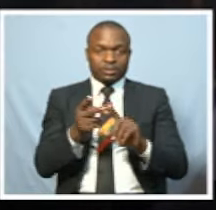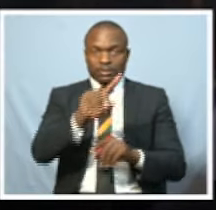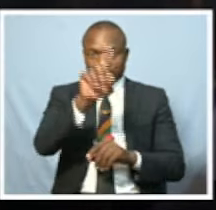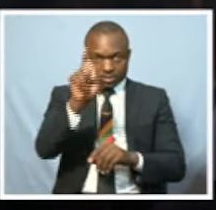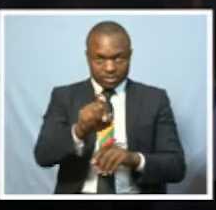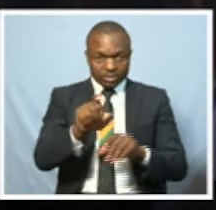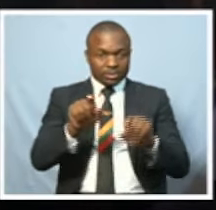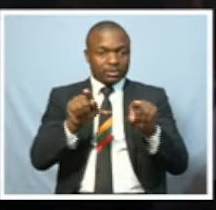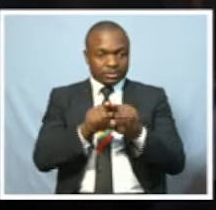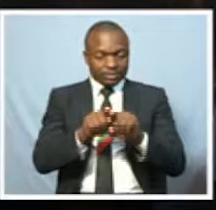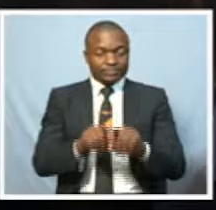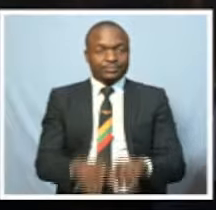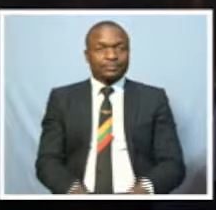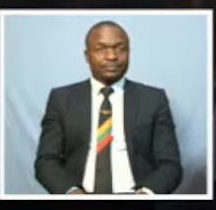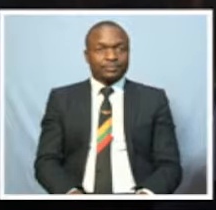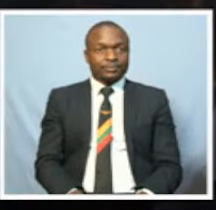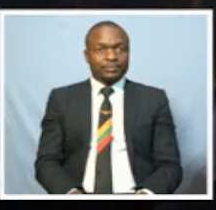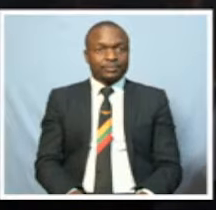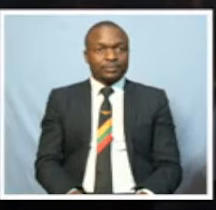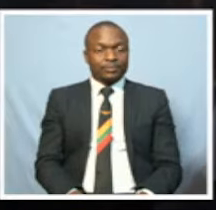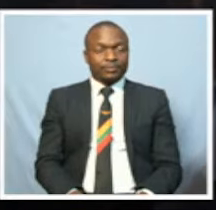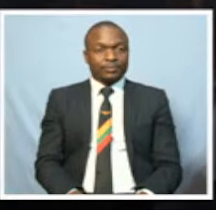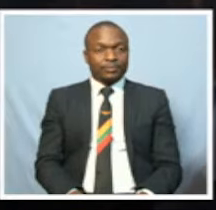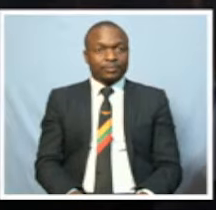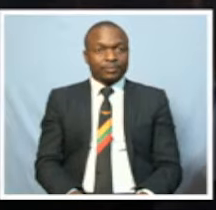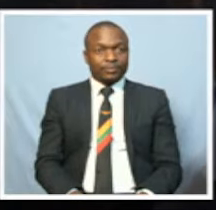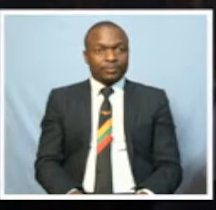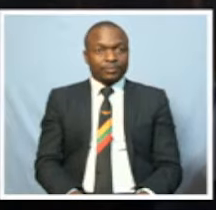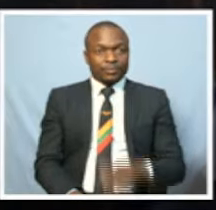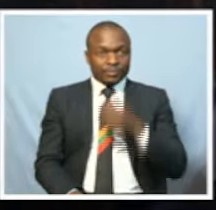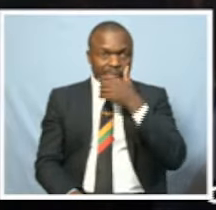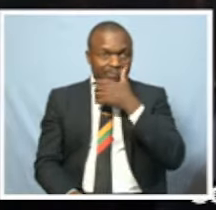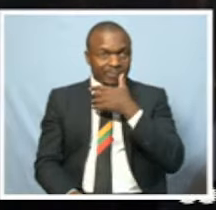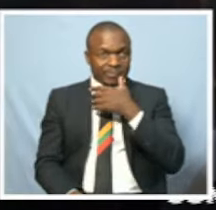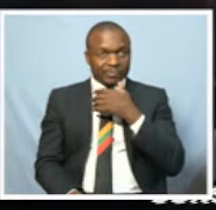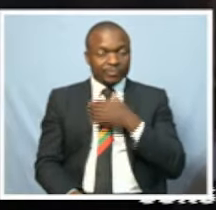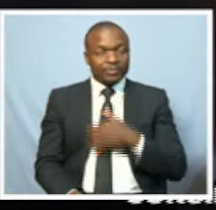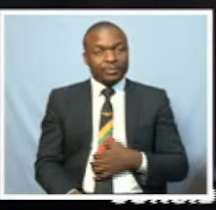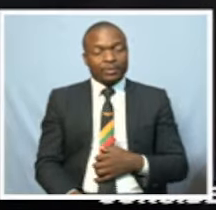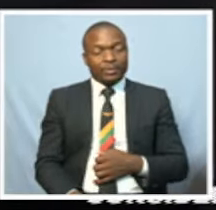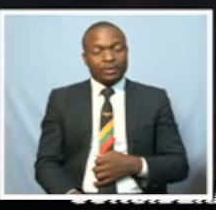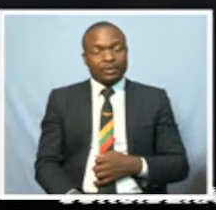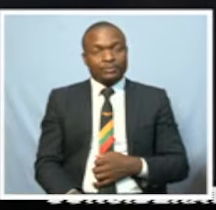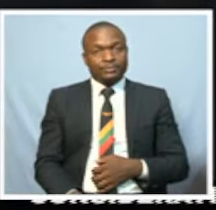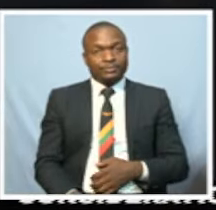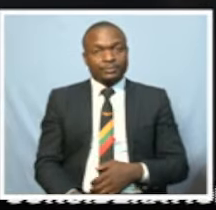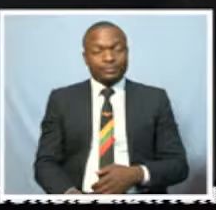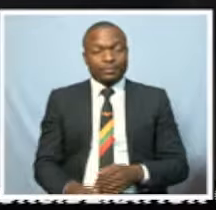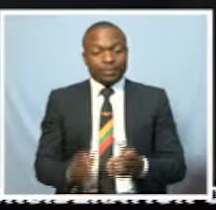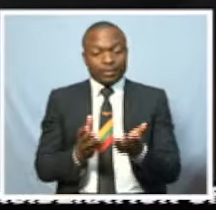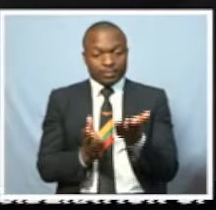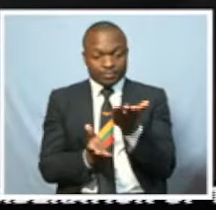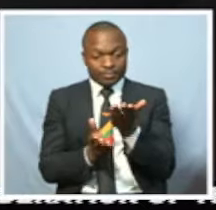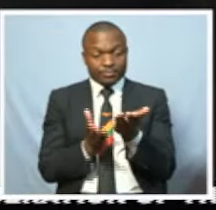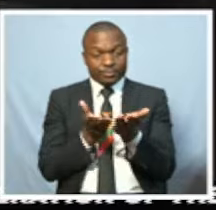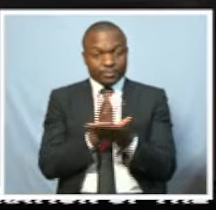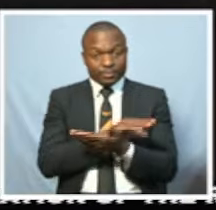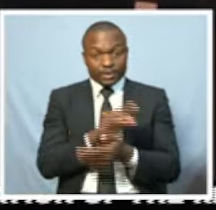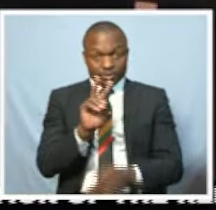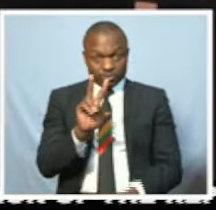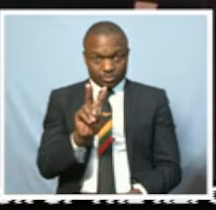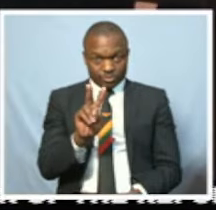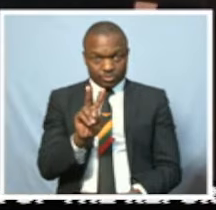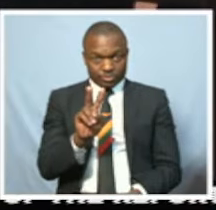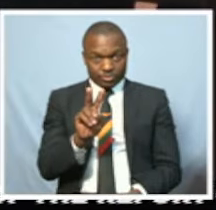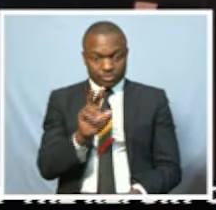is, you've given a picture, I think it was taken by the auditors, on page 2 of